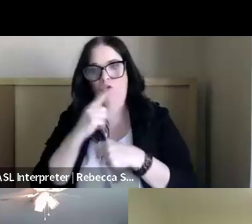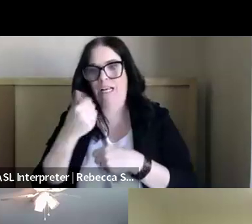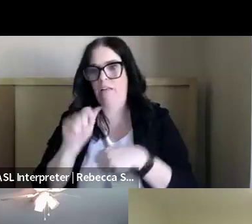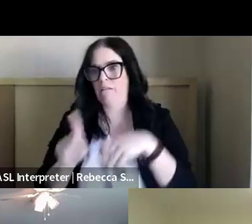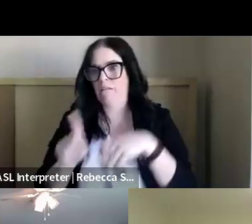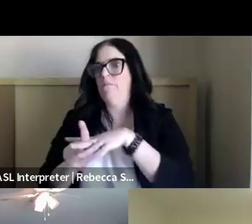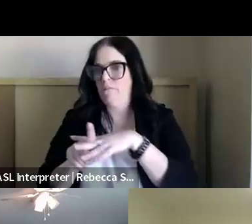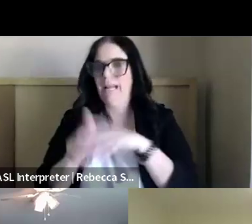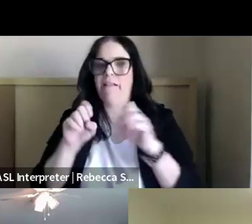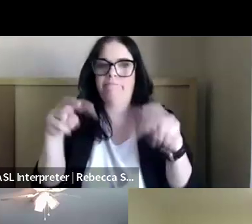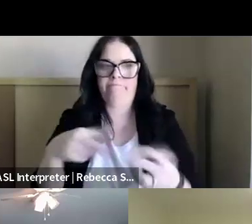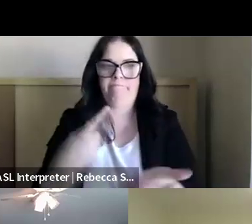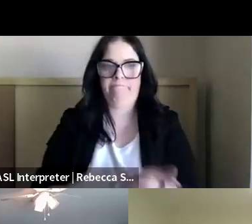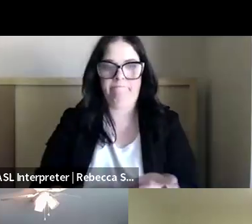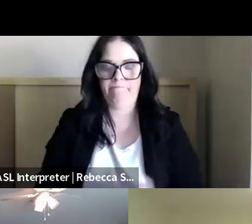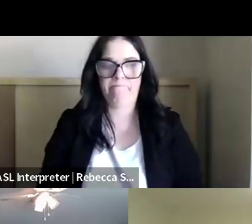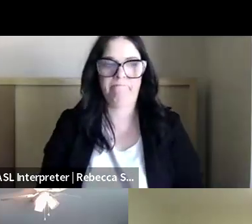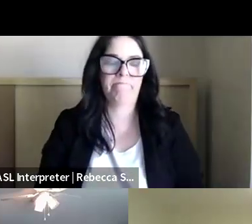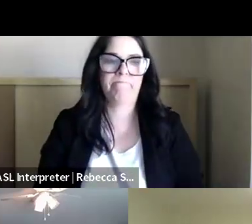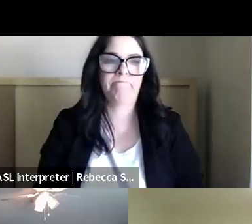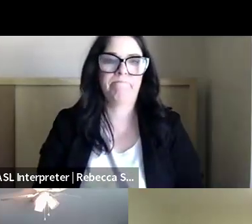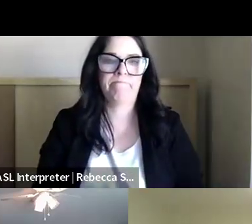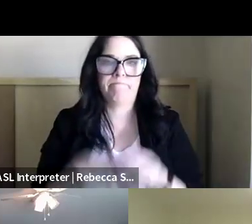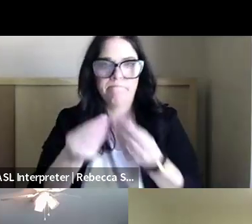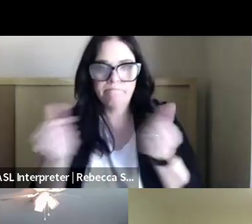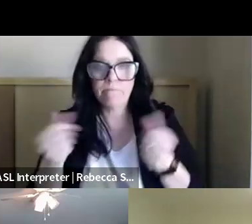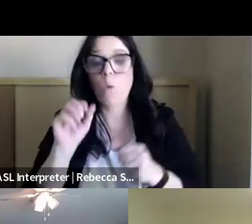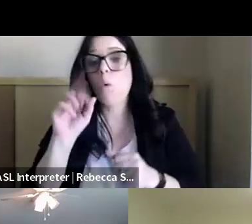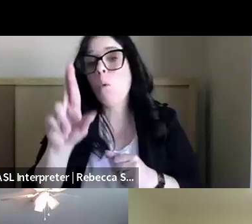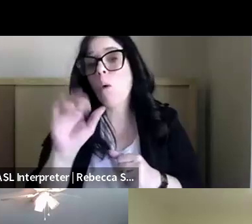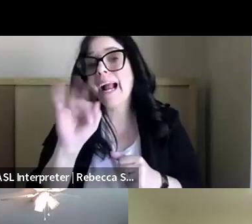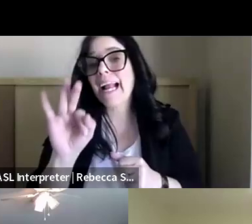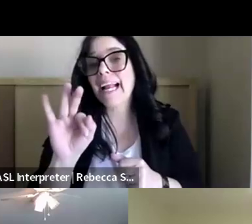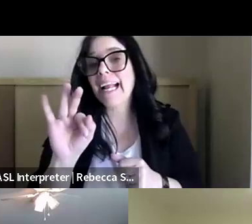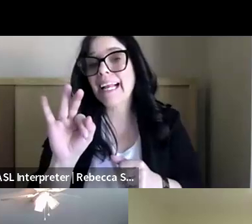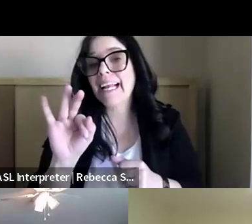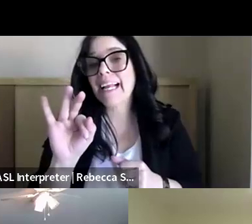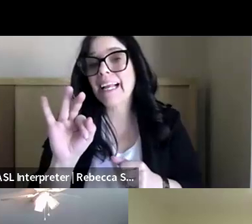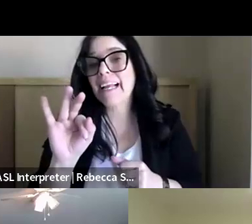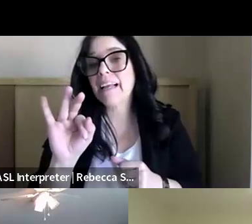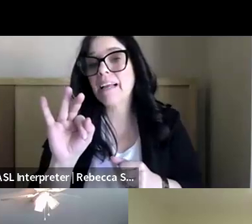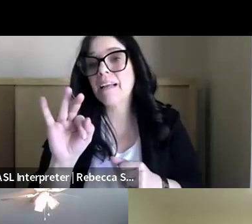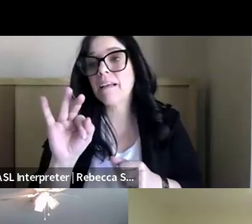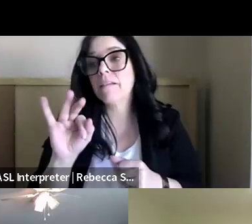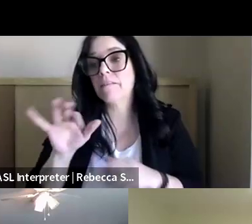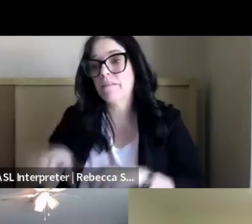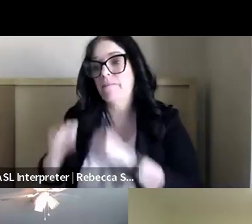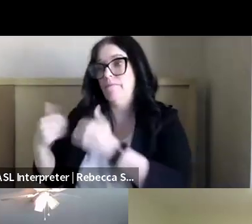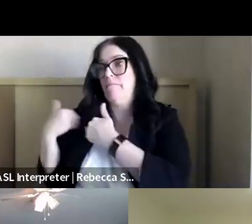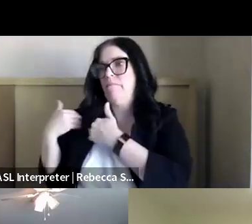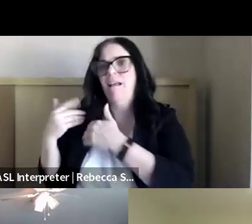things. Or if there's things that you do beyond what is